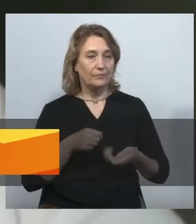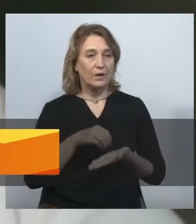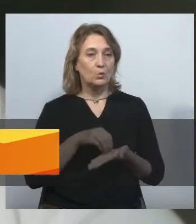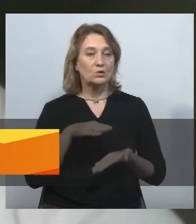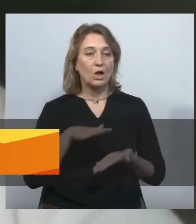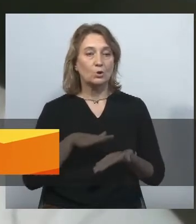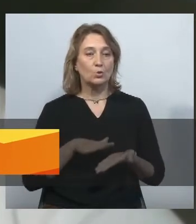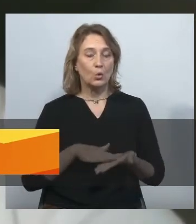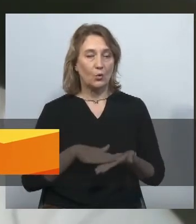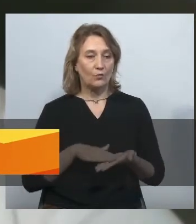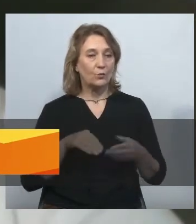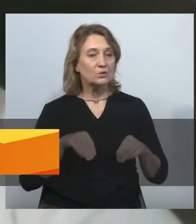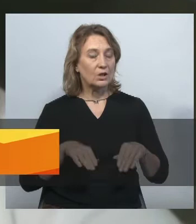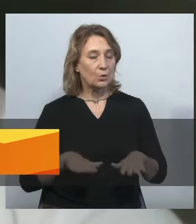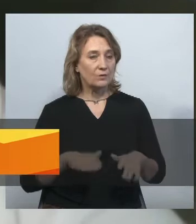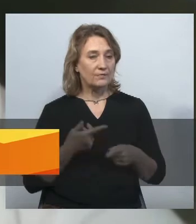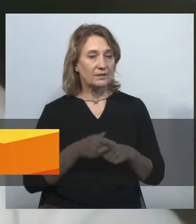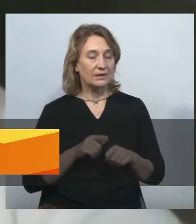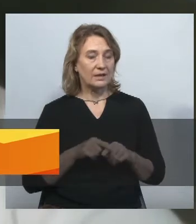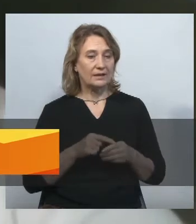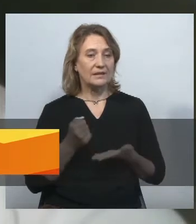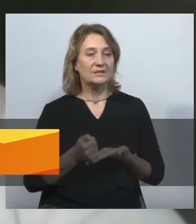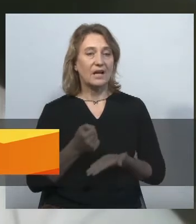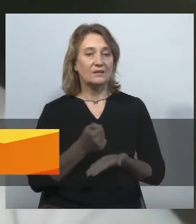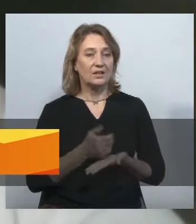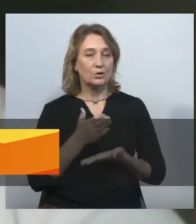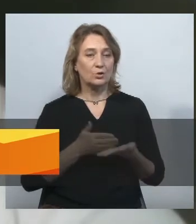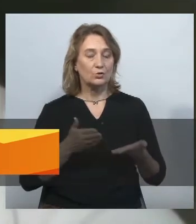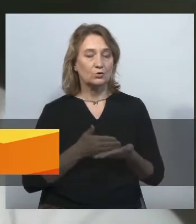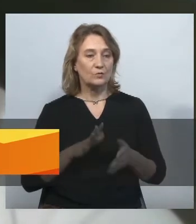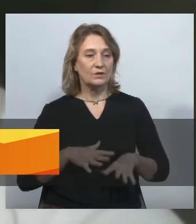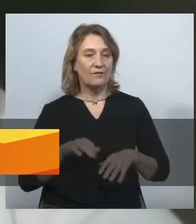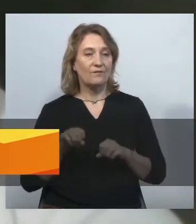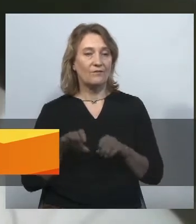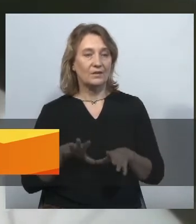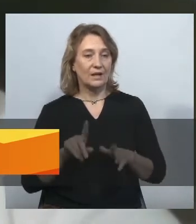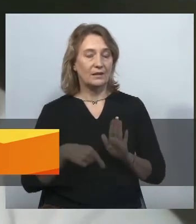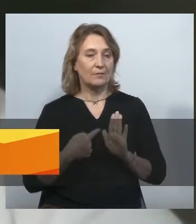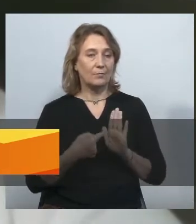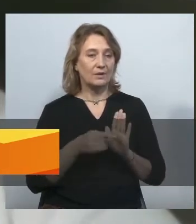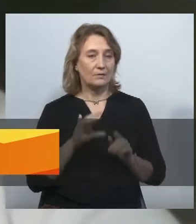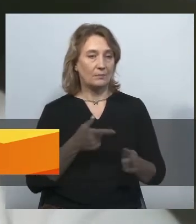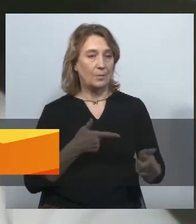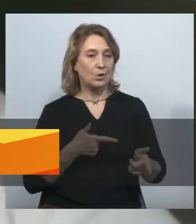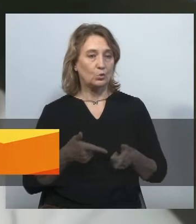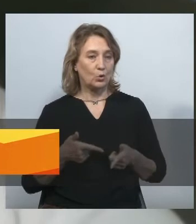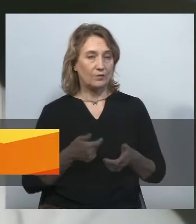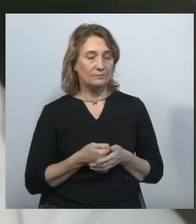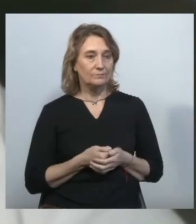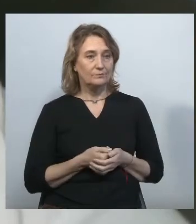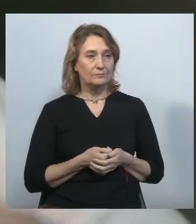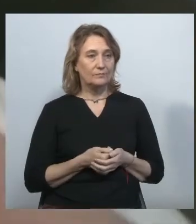cannot, for example, set standards, especially related to content, or the other, but is